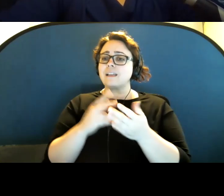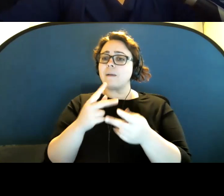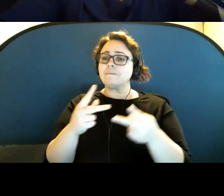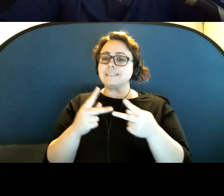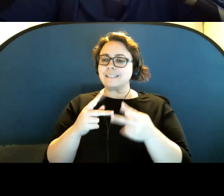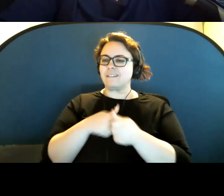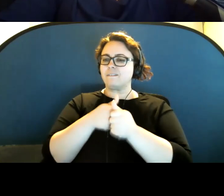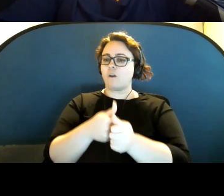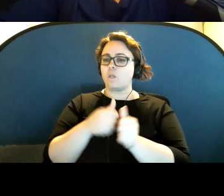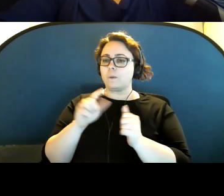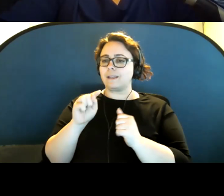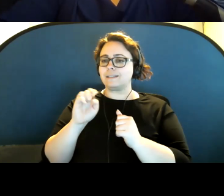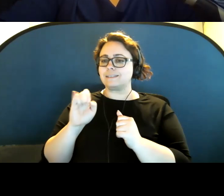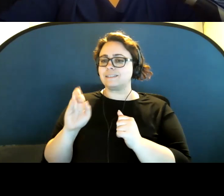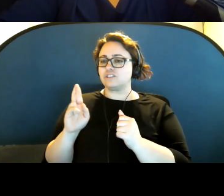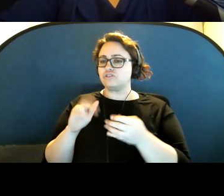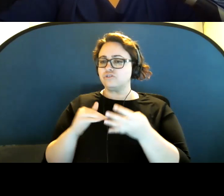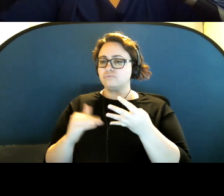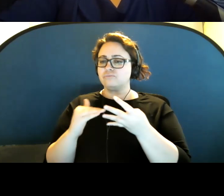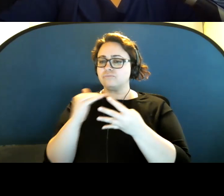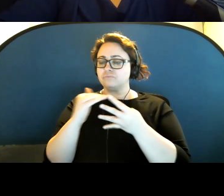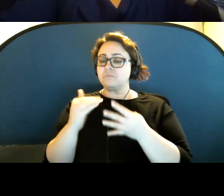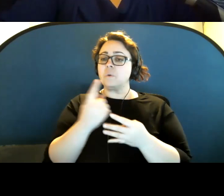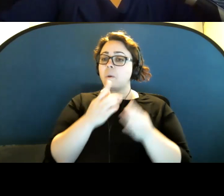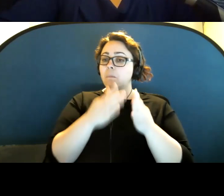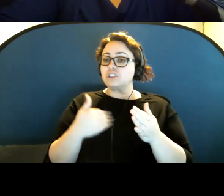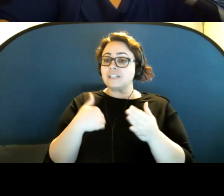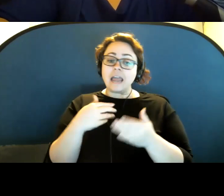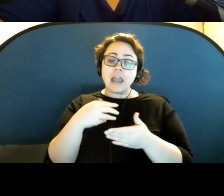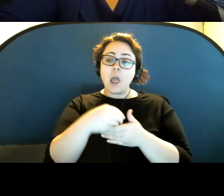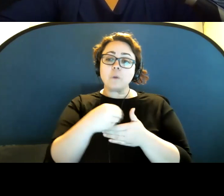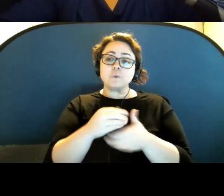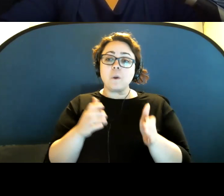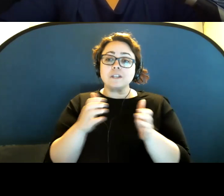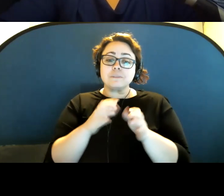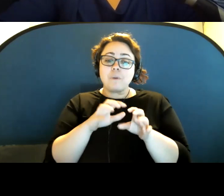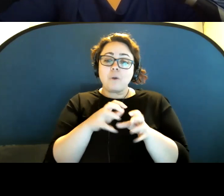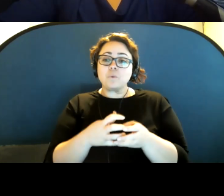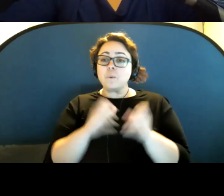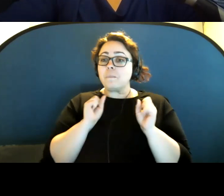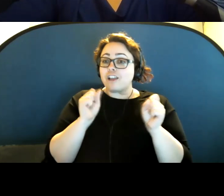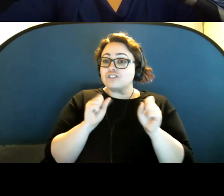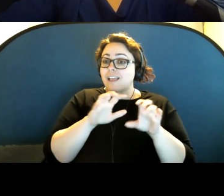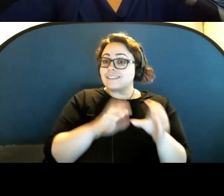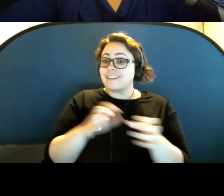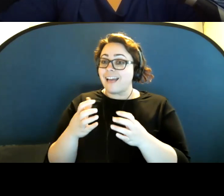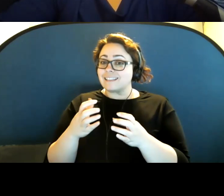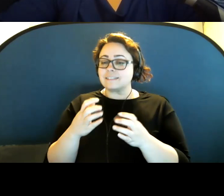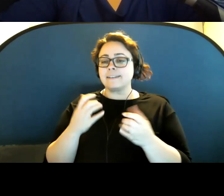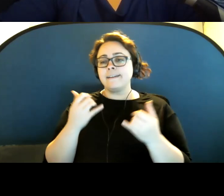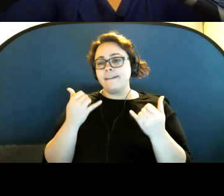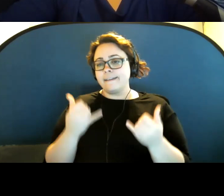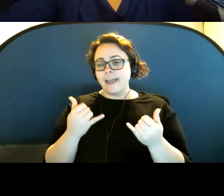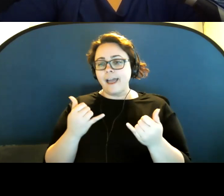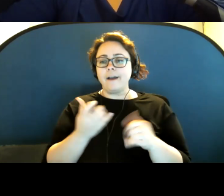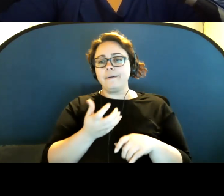So I had a patient who was attending outdoor small group exercise classes at their facility, which are now being revoked